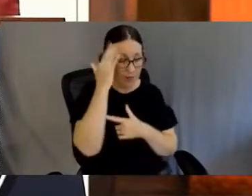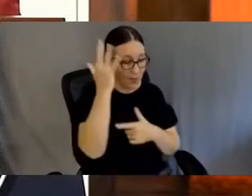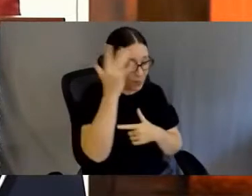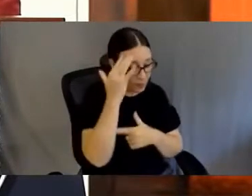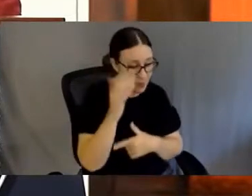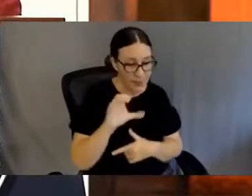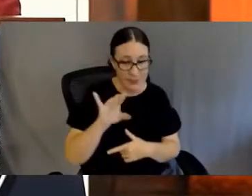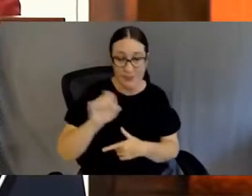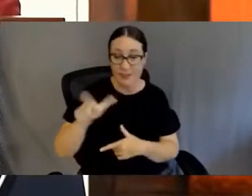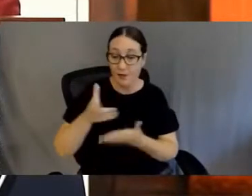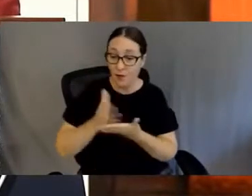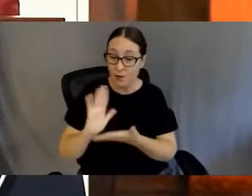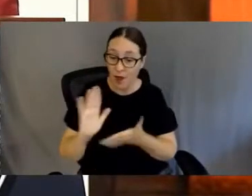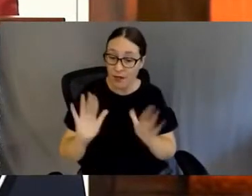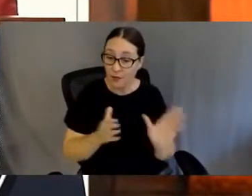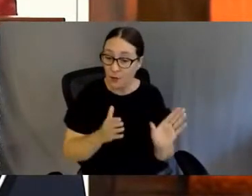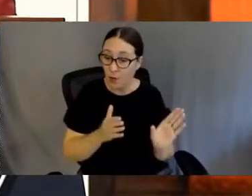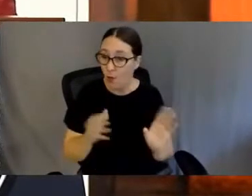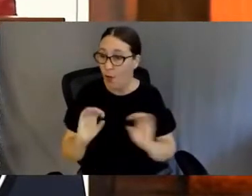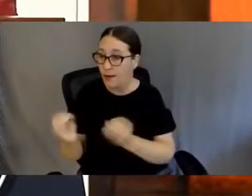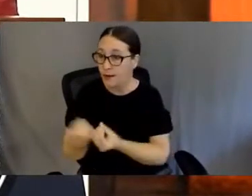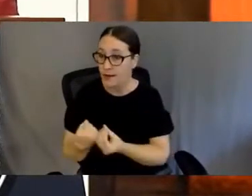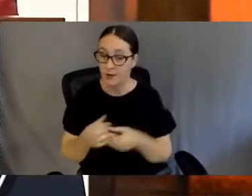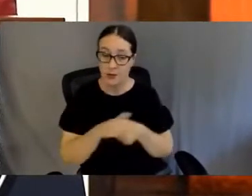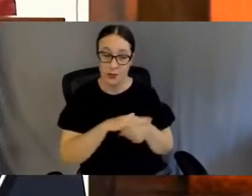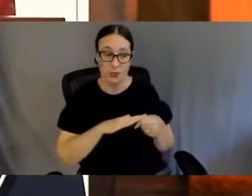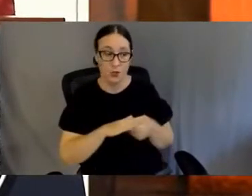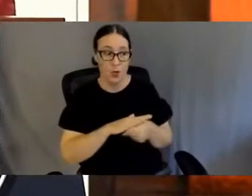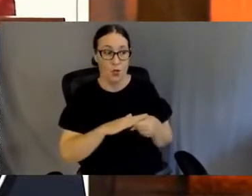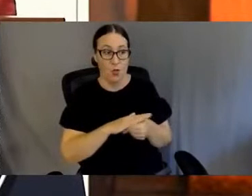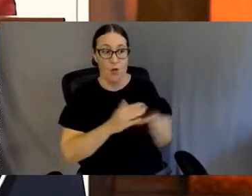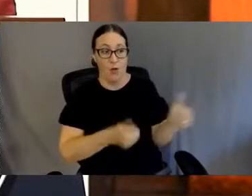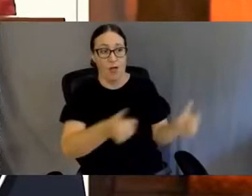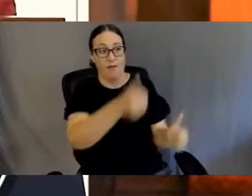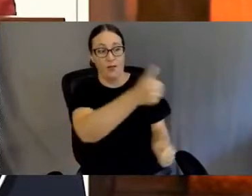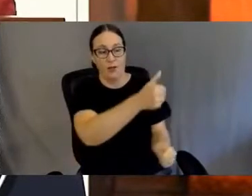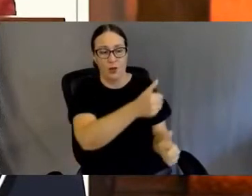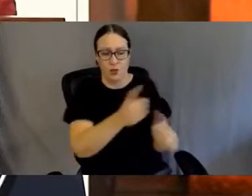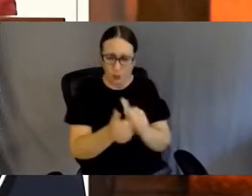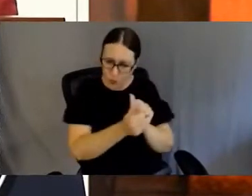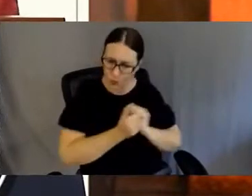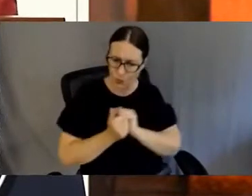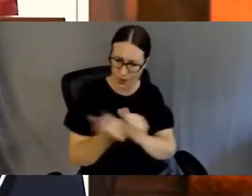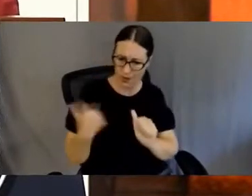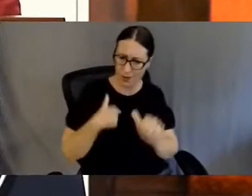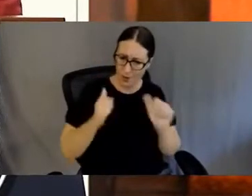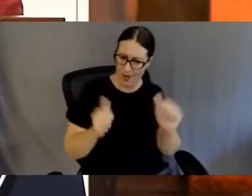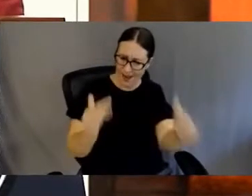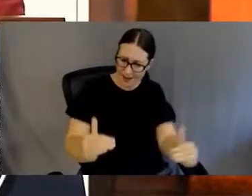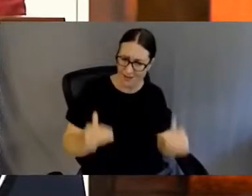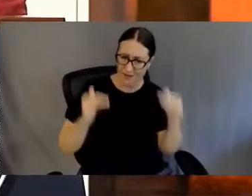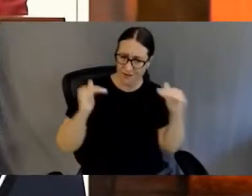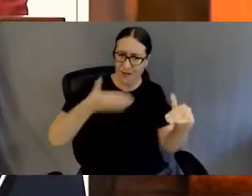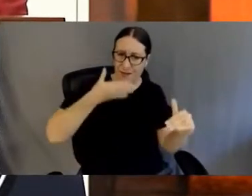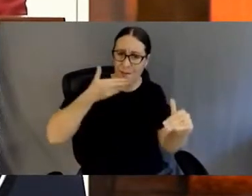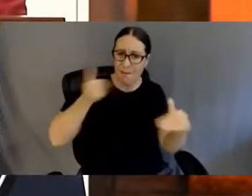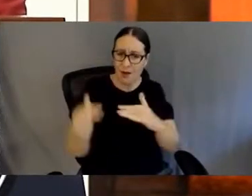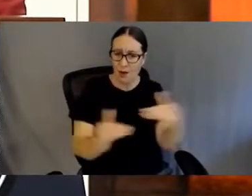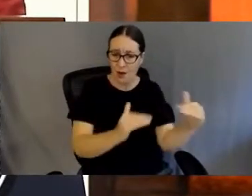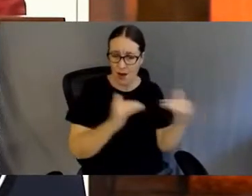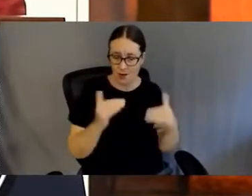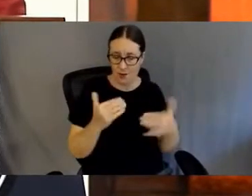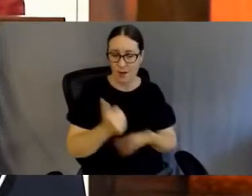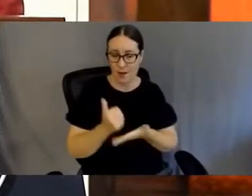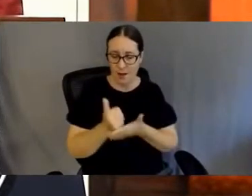organizations, local officials. Together we can advance greater equity and help enable every